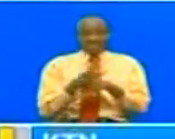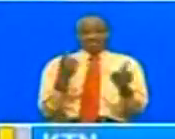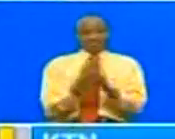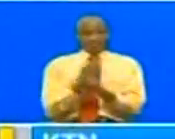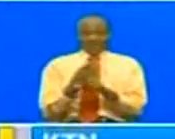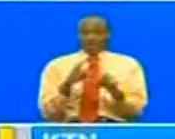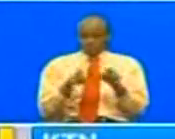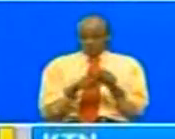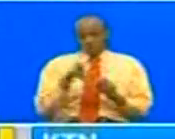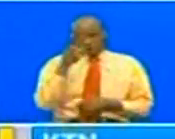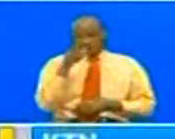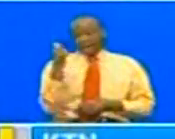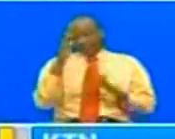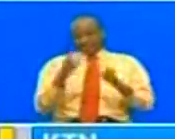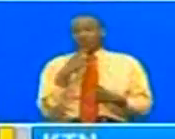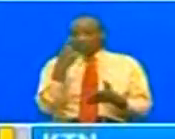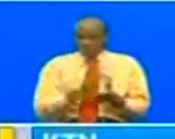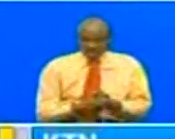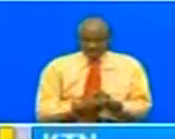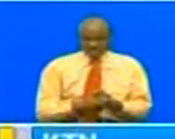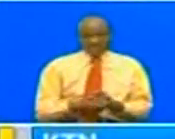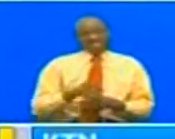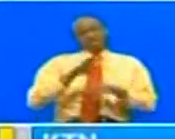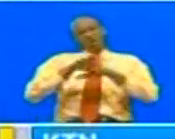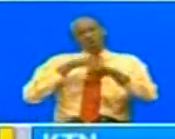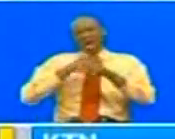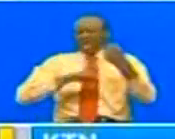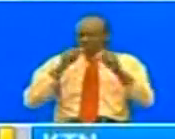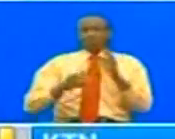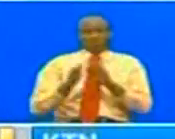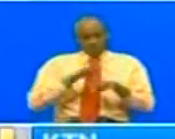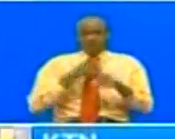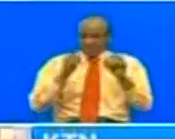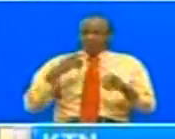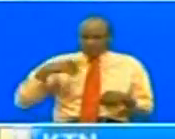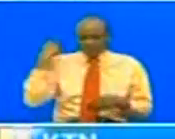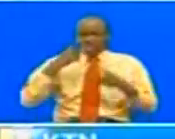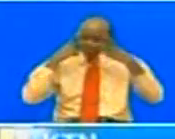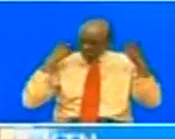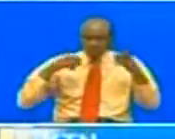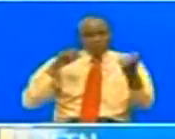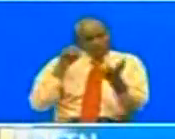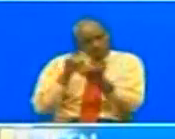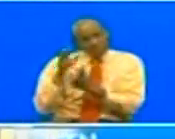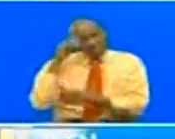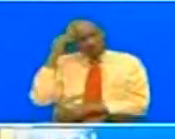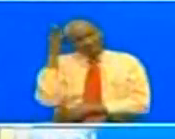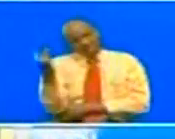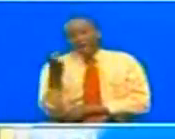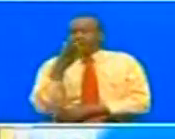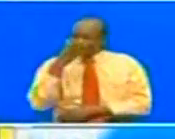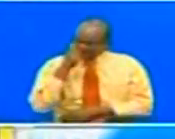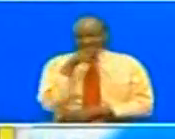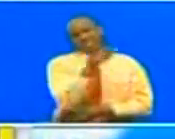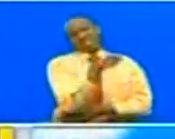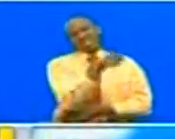And here's a no from Dan in Eldoret. You say the response was slow. If they pushed Al-Shabaab beyond Kismayo, they can do the same in this now